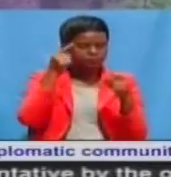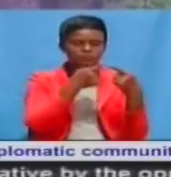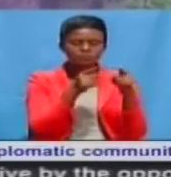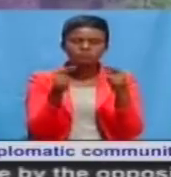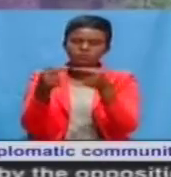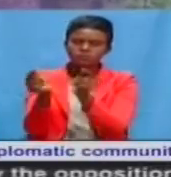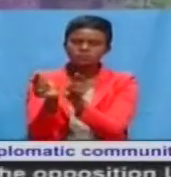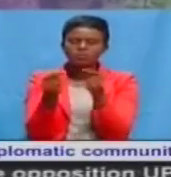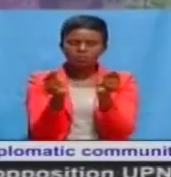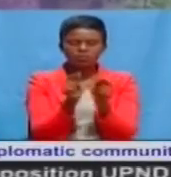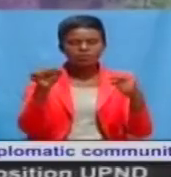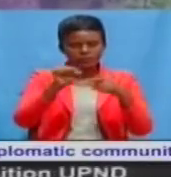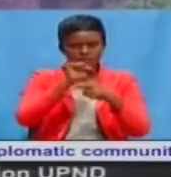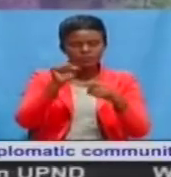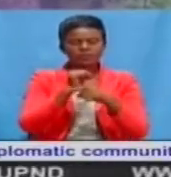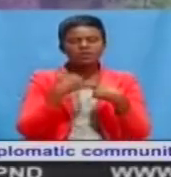stakeholders have trained about